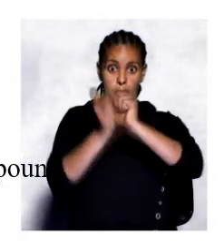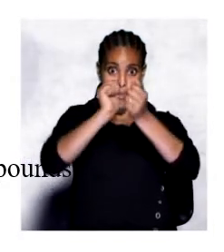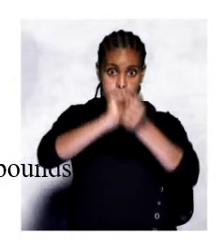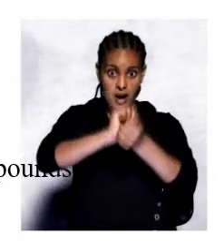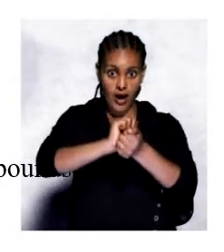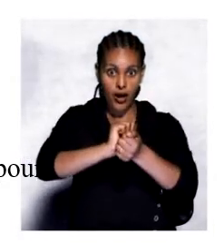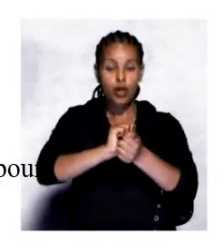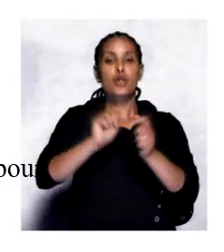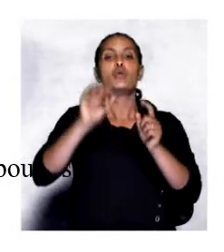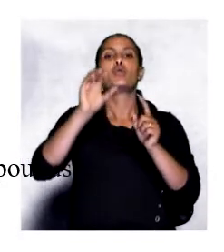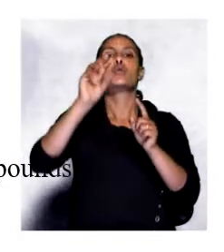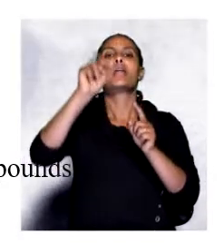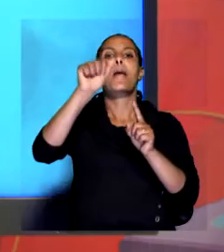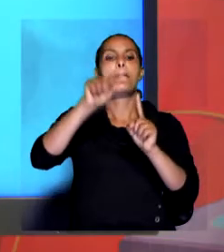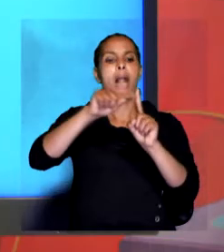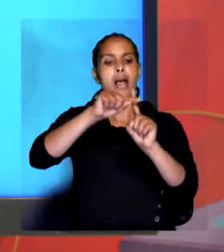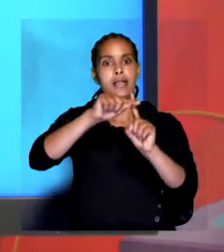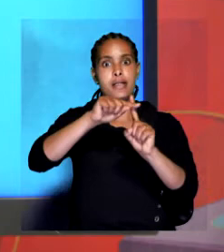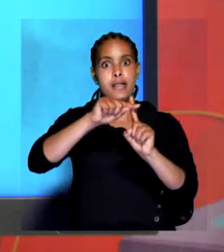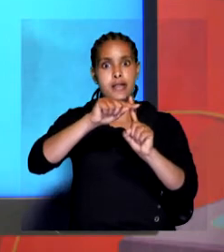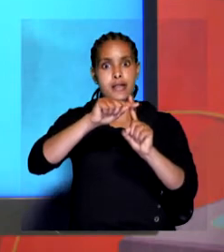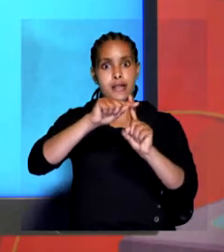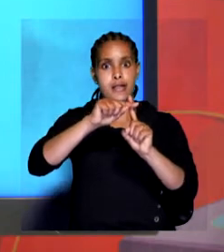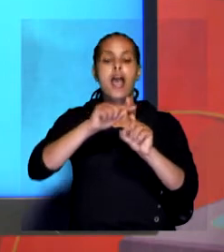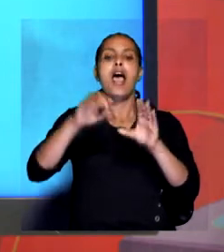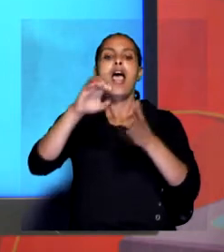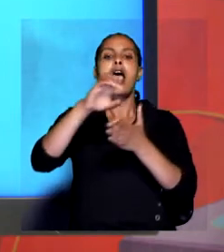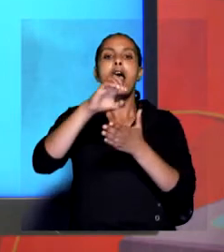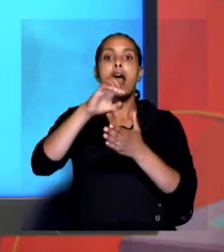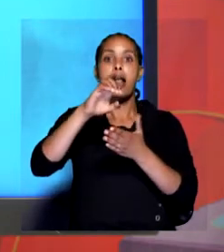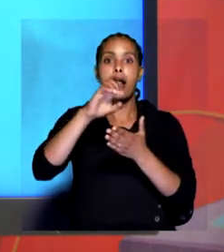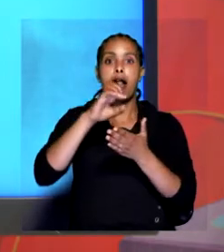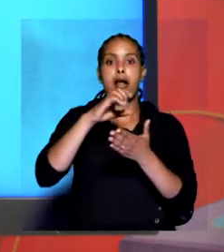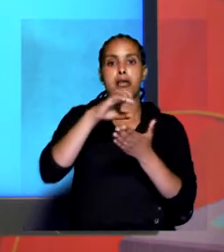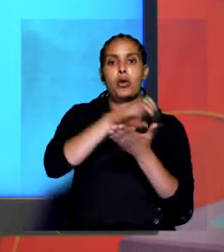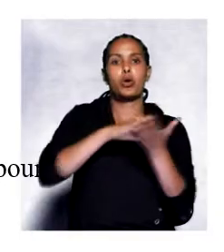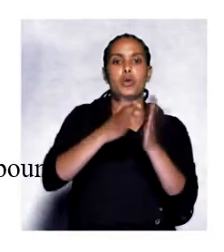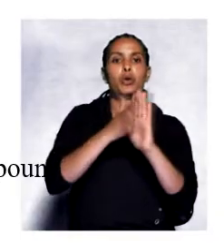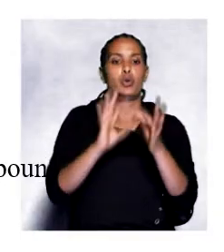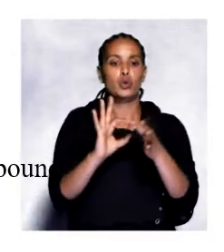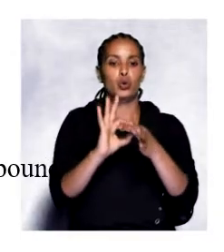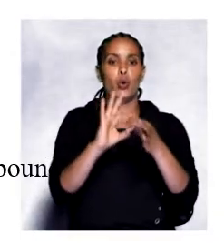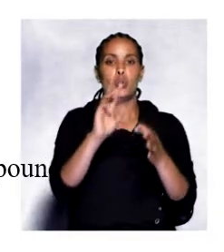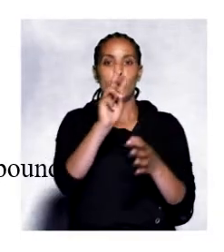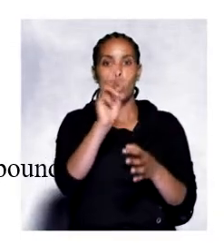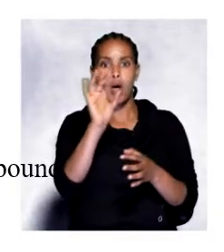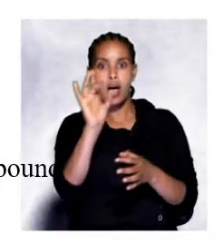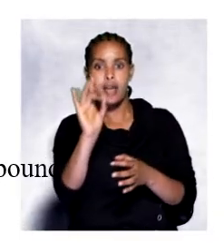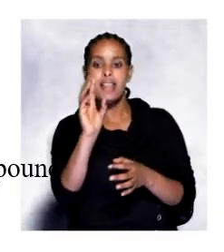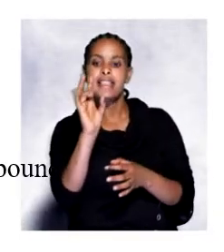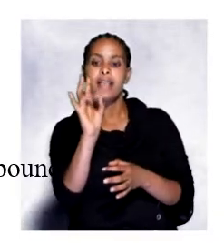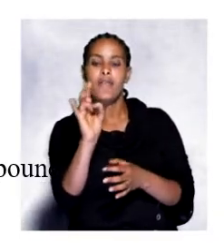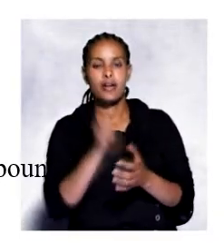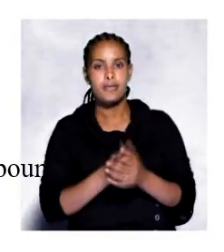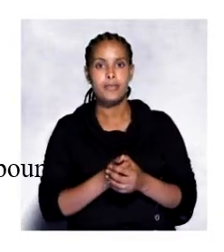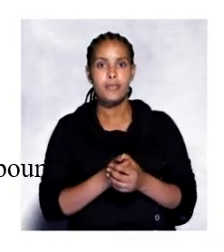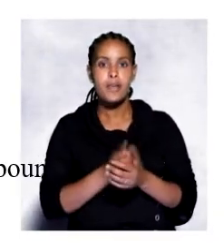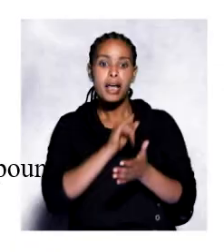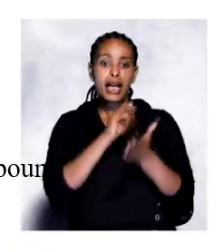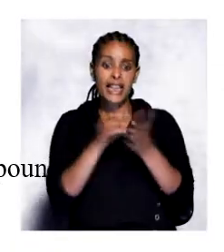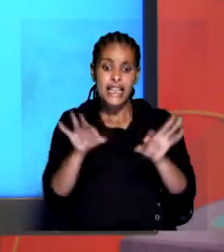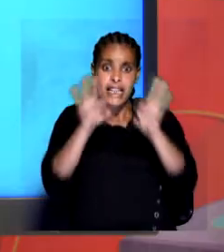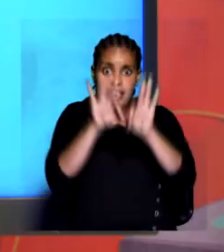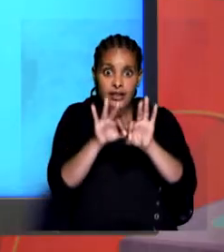sodium plus. Electronic configuration of chlorine is this, 2, 8, 7. It